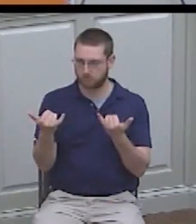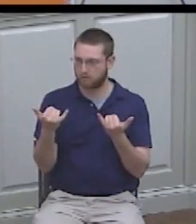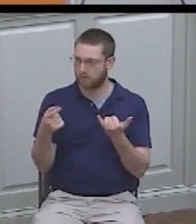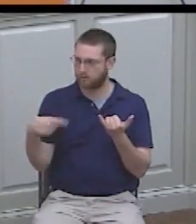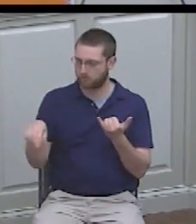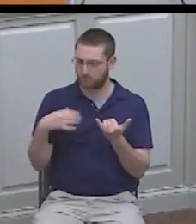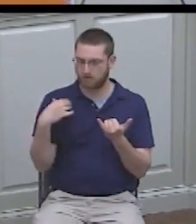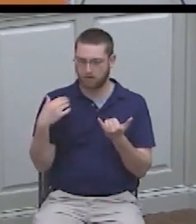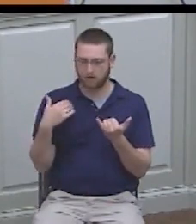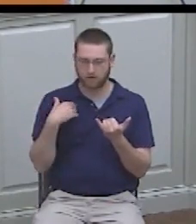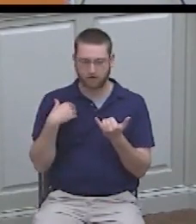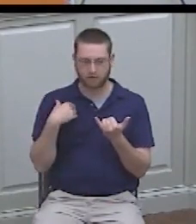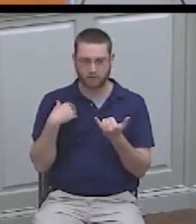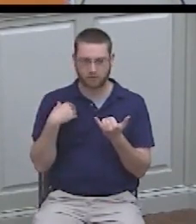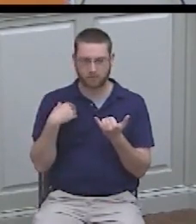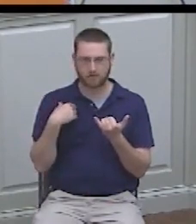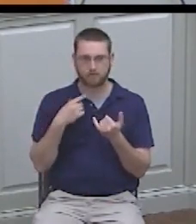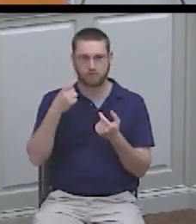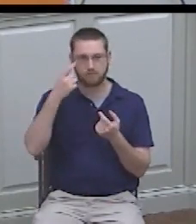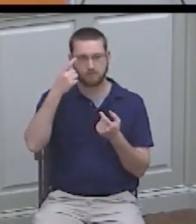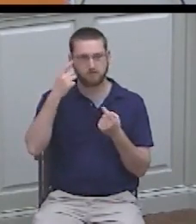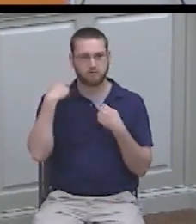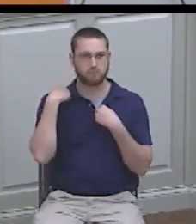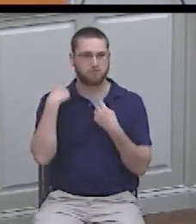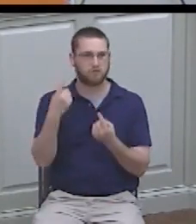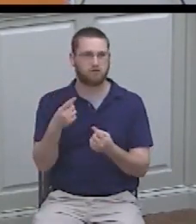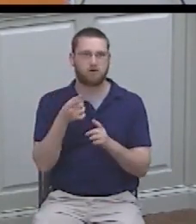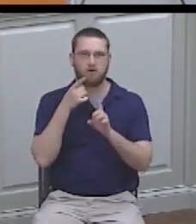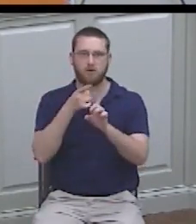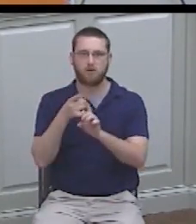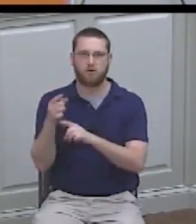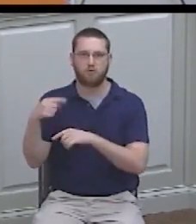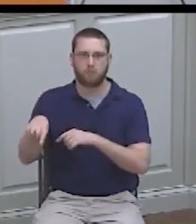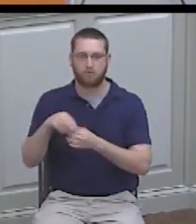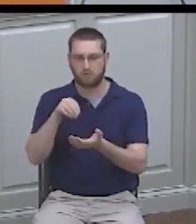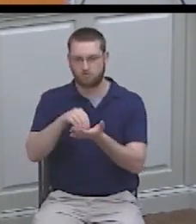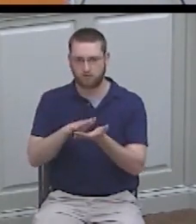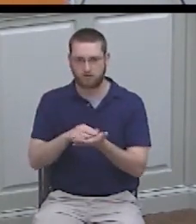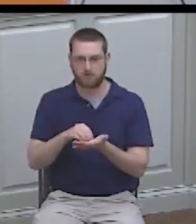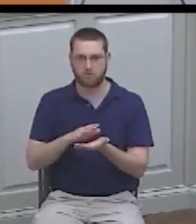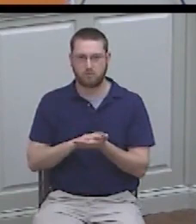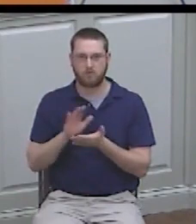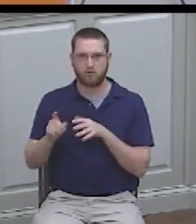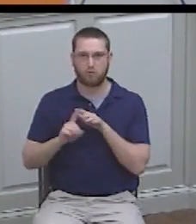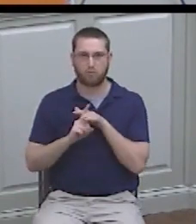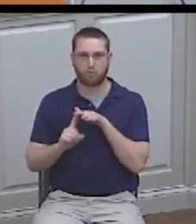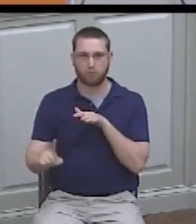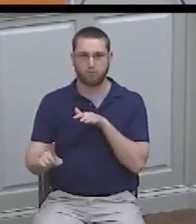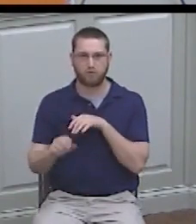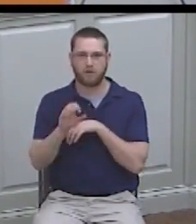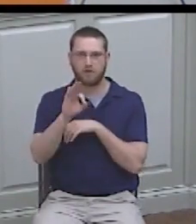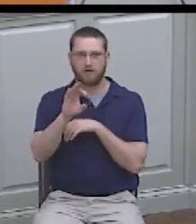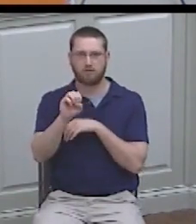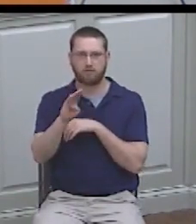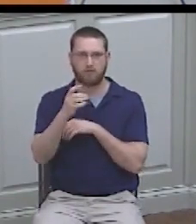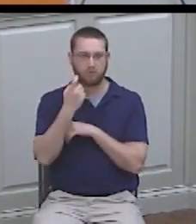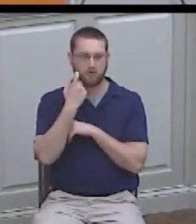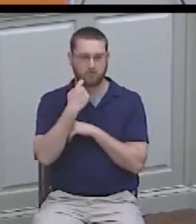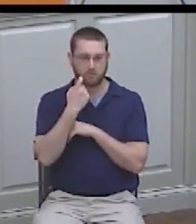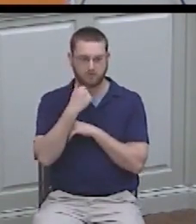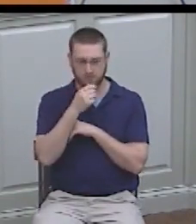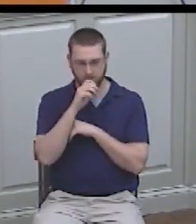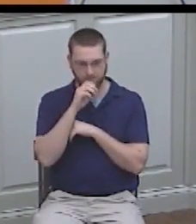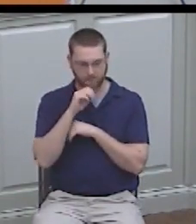is a culmination of the goals that you espoused at your retreat in February, that